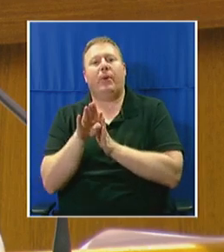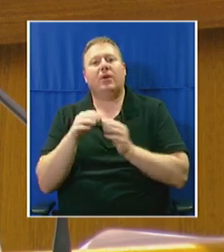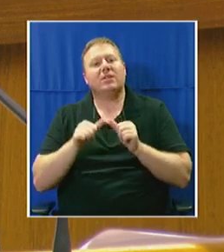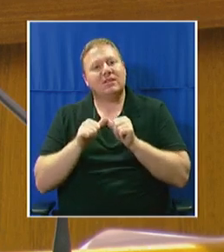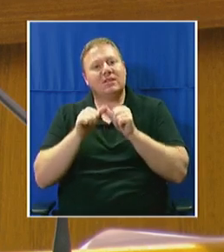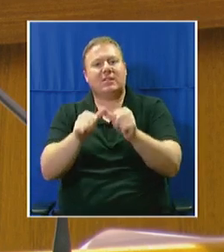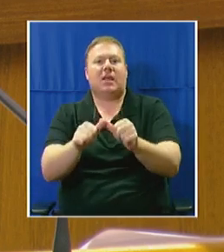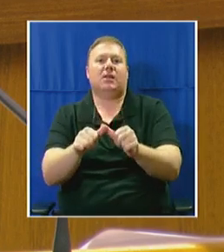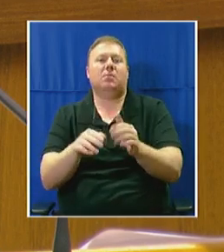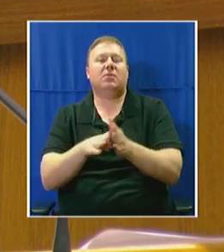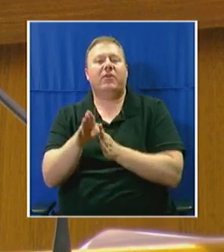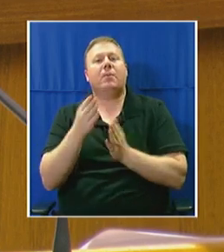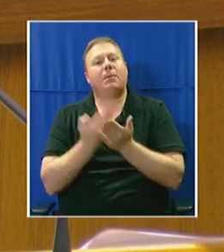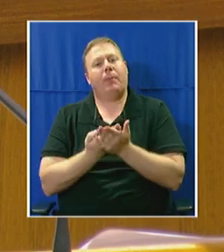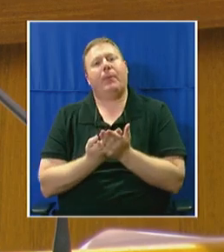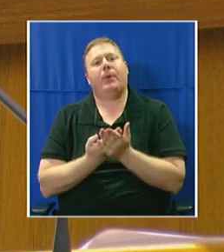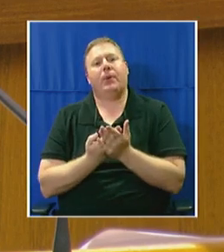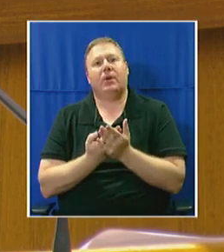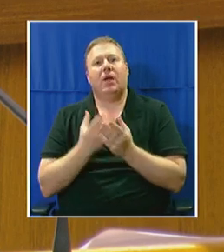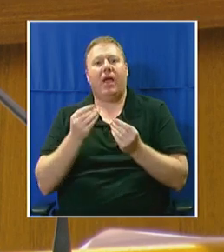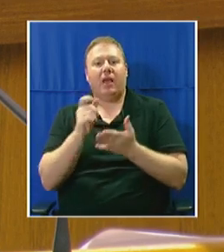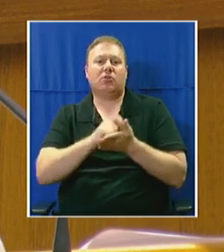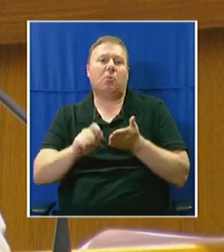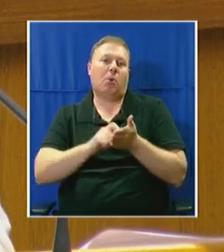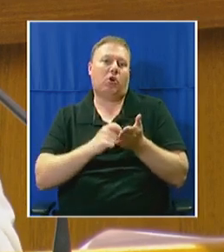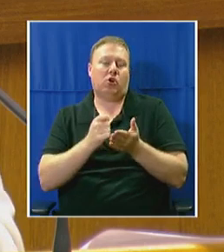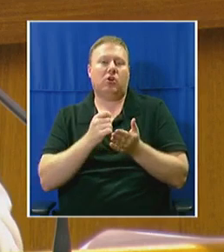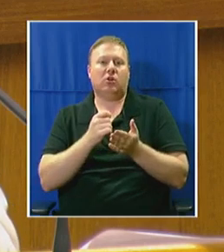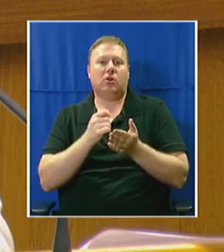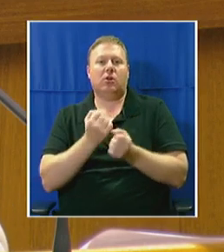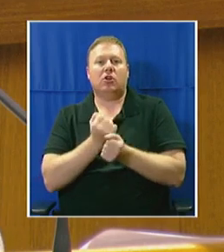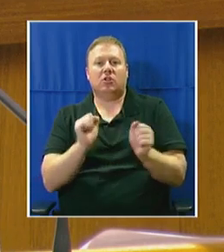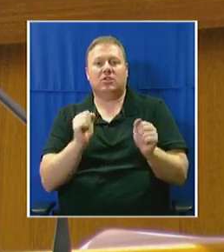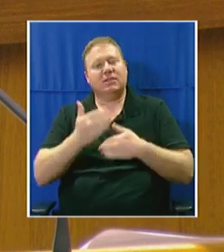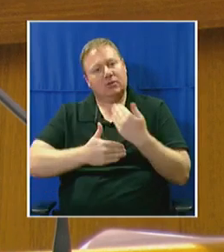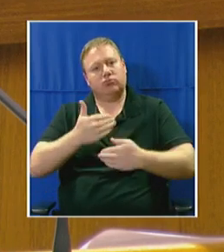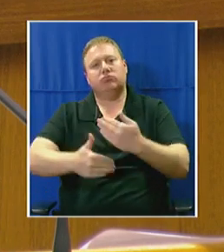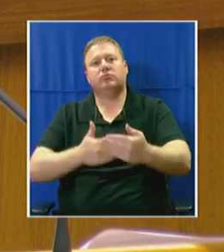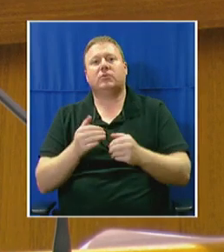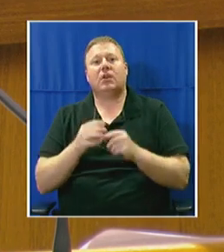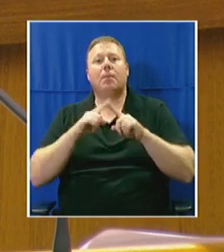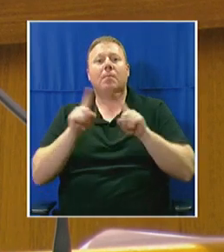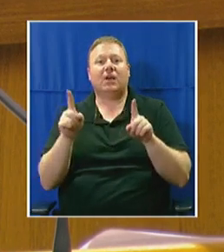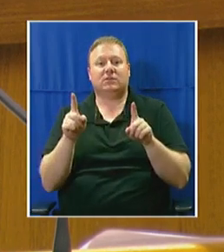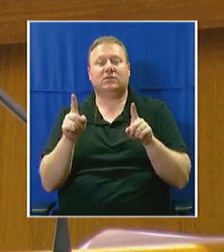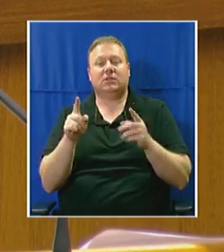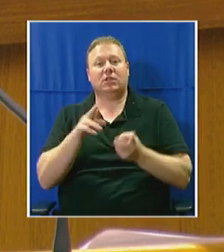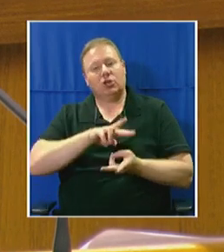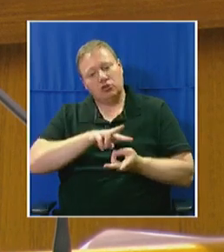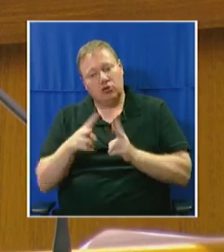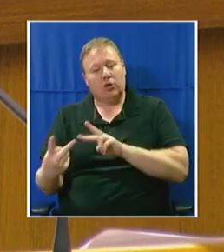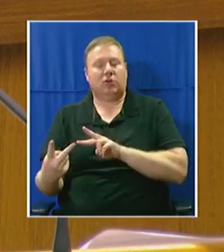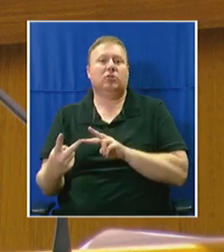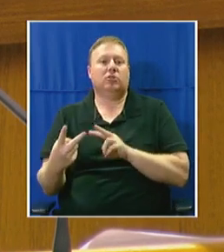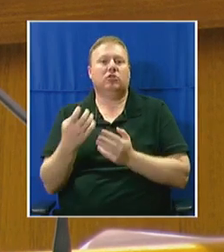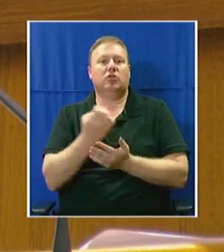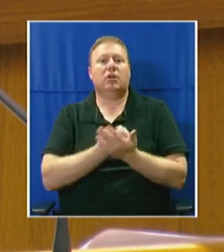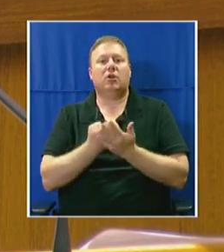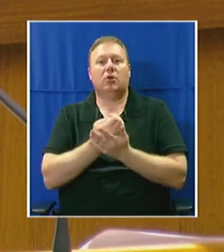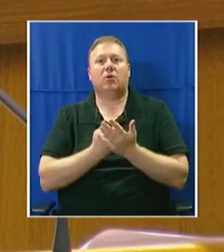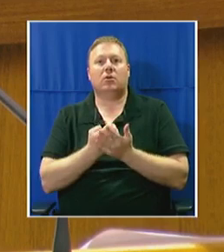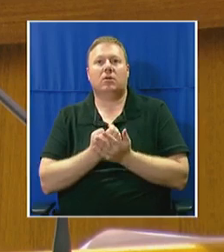and democracy however the transform of our economy has not been at the pace required to